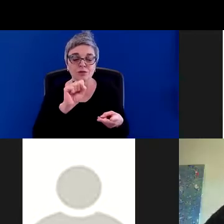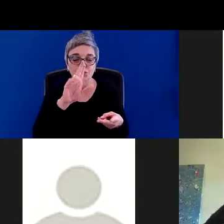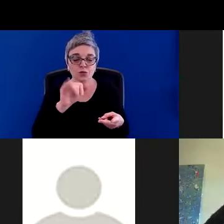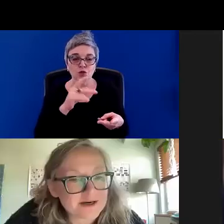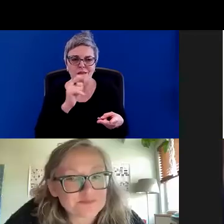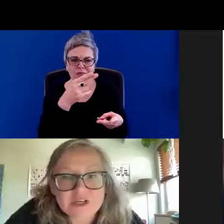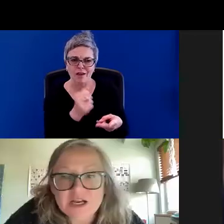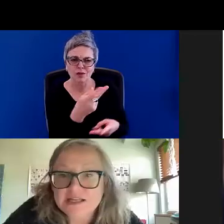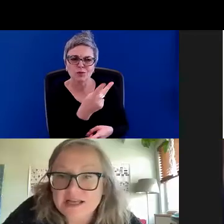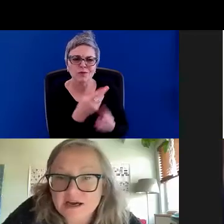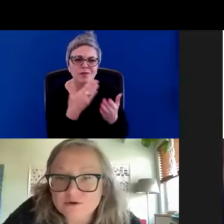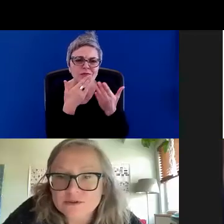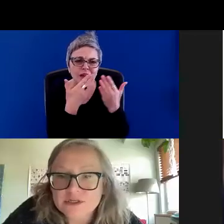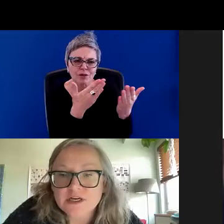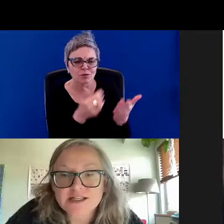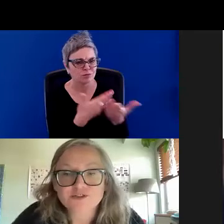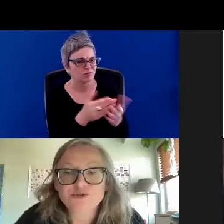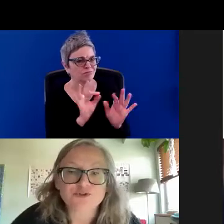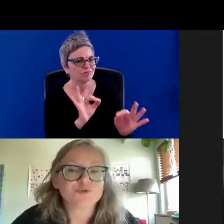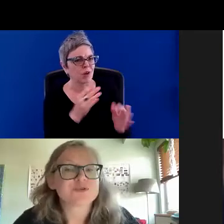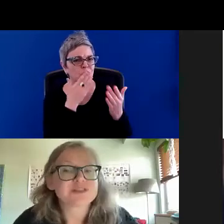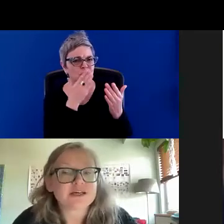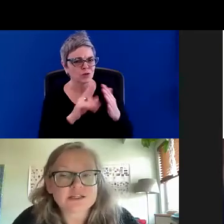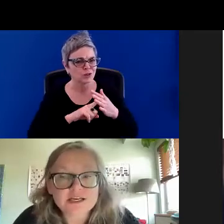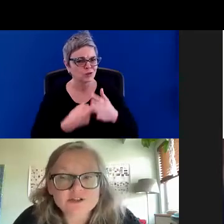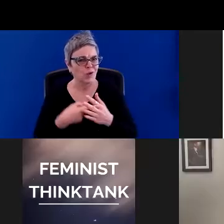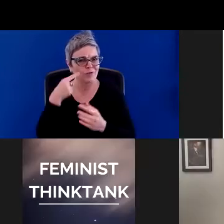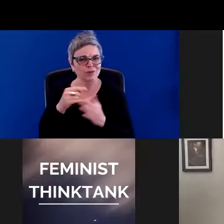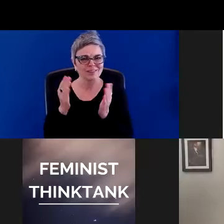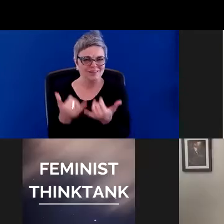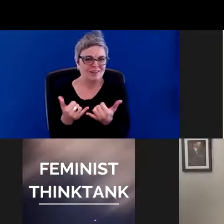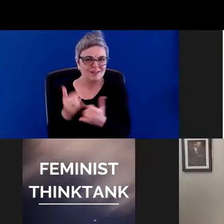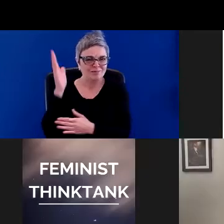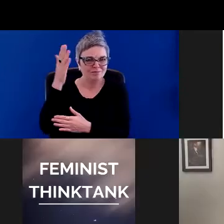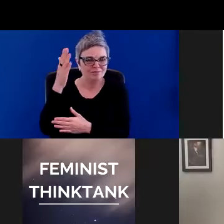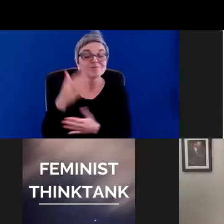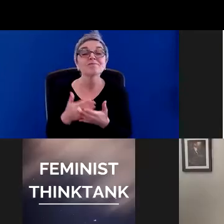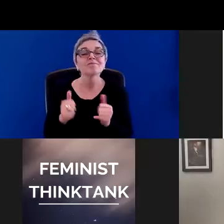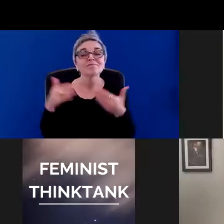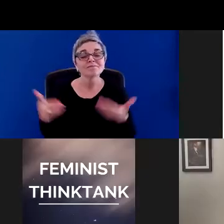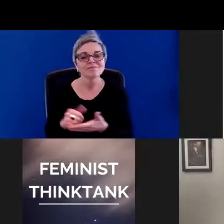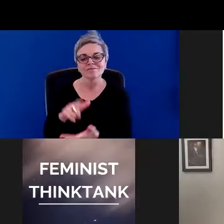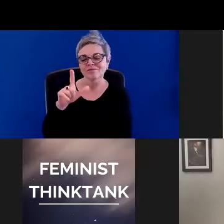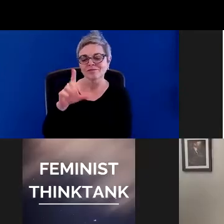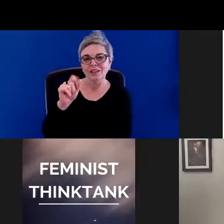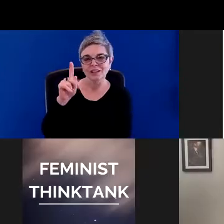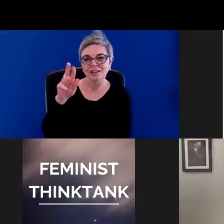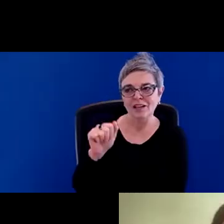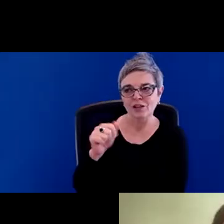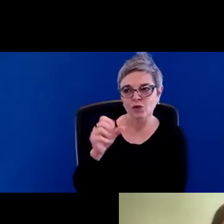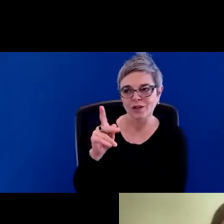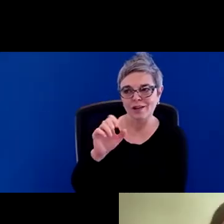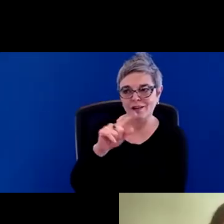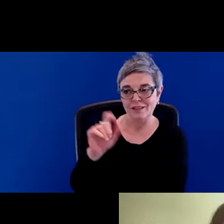today. And now I'd like to introduce Leandra Hernández, who is an assistant professor of